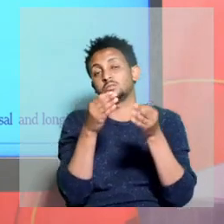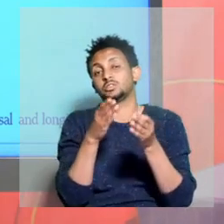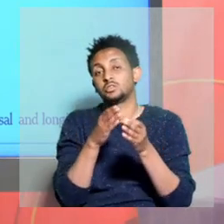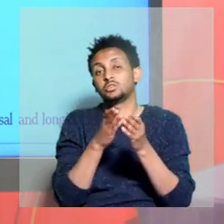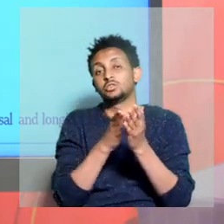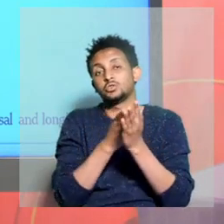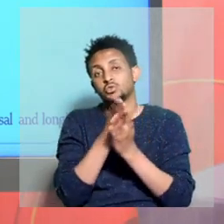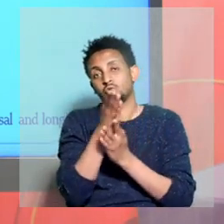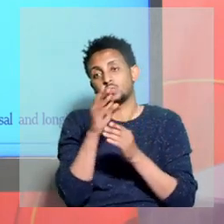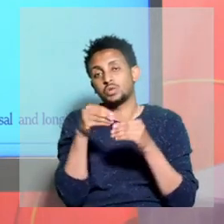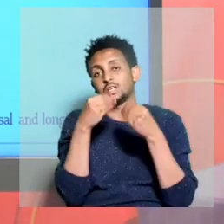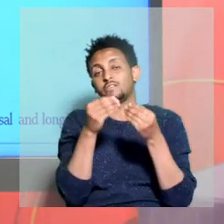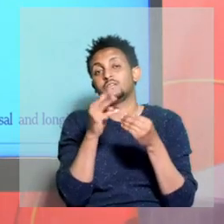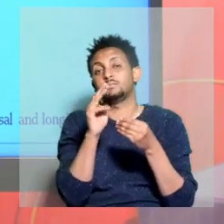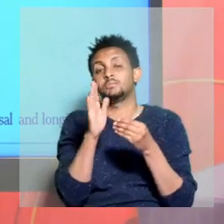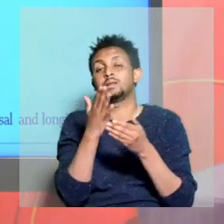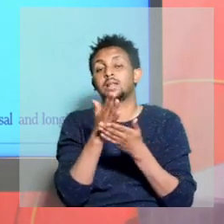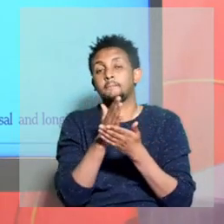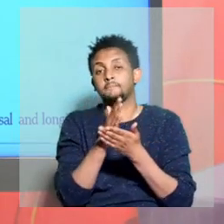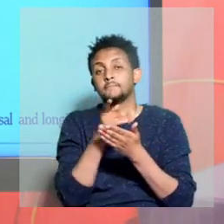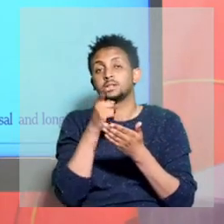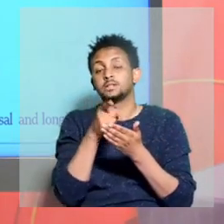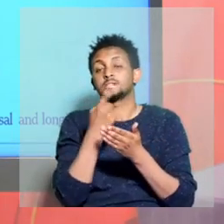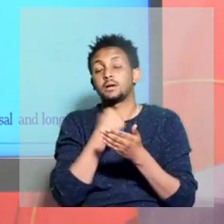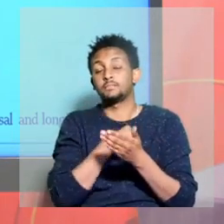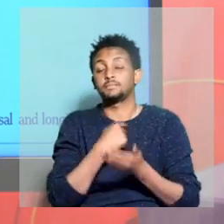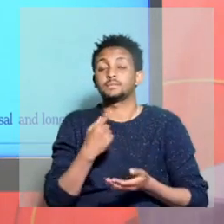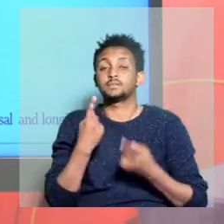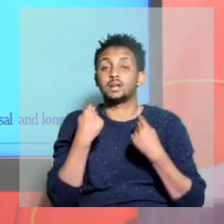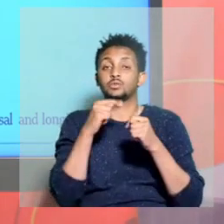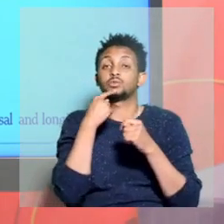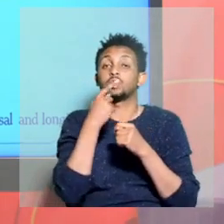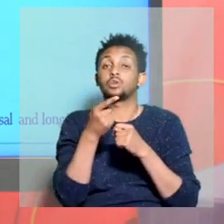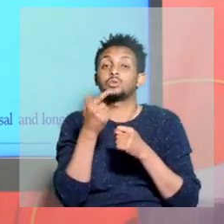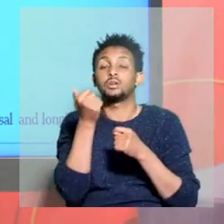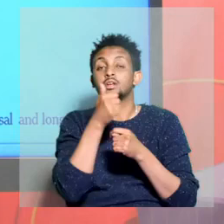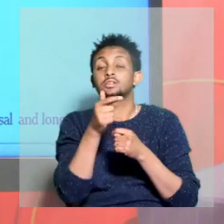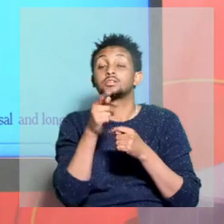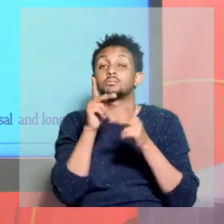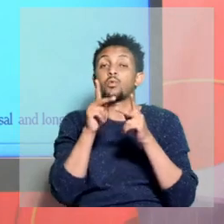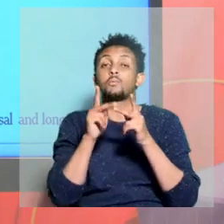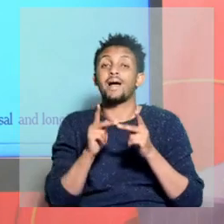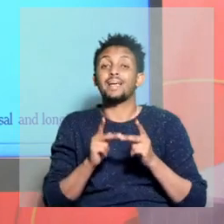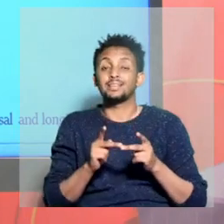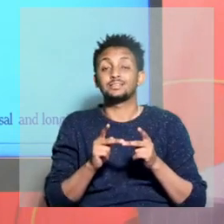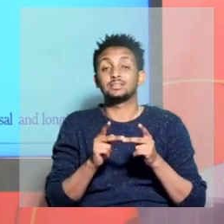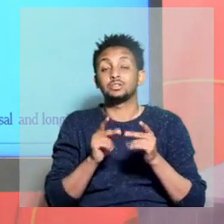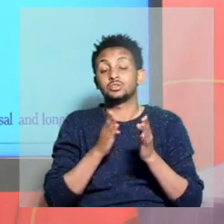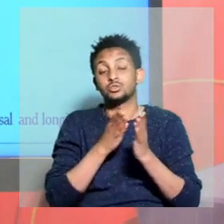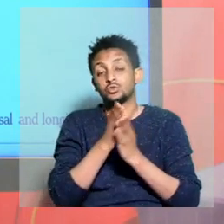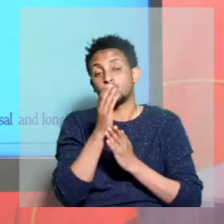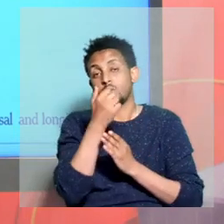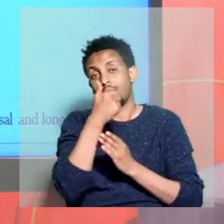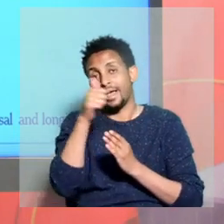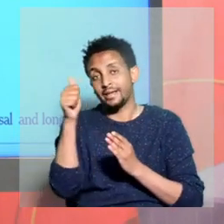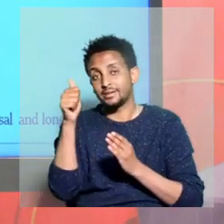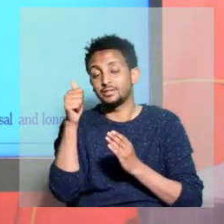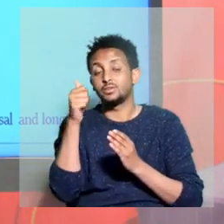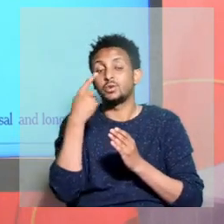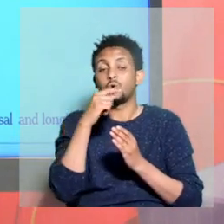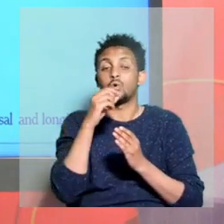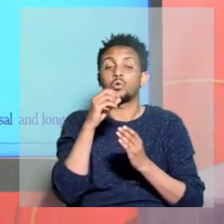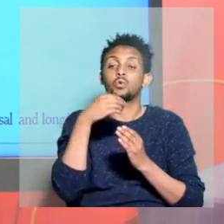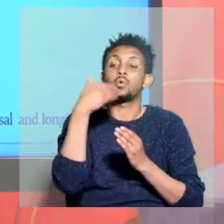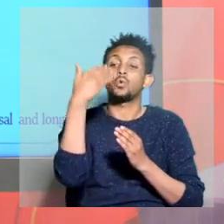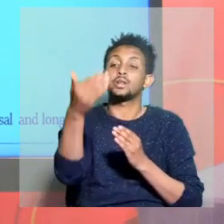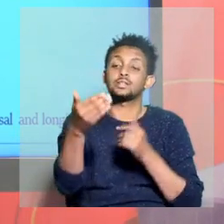through a given medium. Suppose here I'm trying to tell you something and it's propagating through air. For audience,